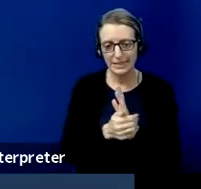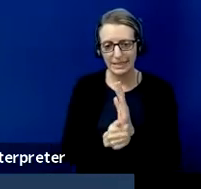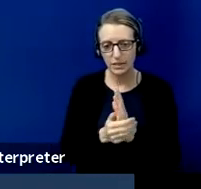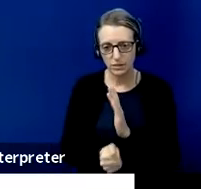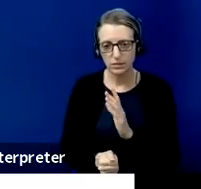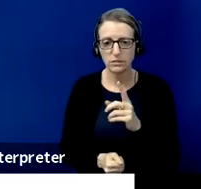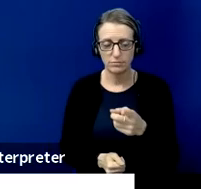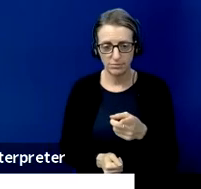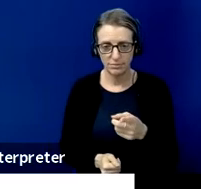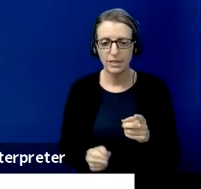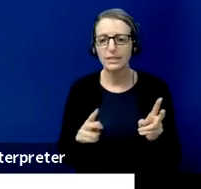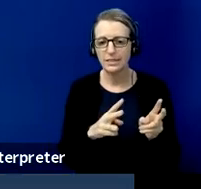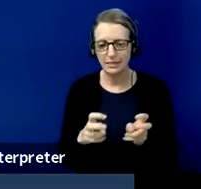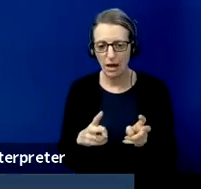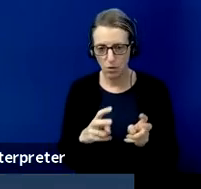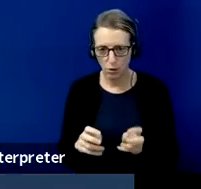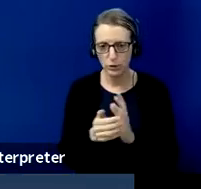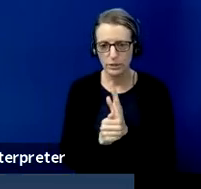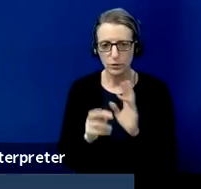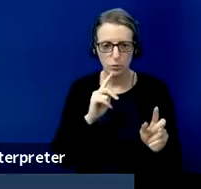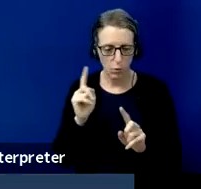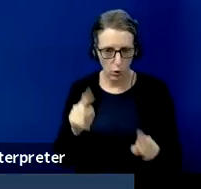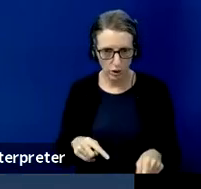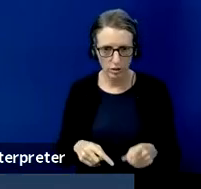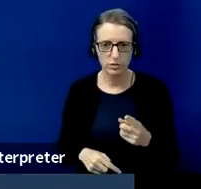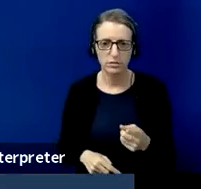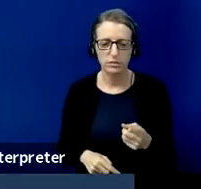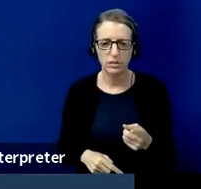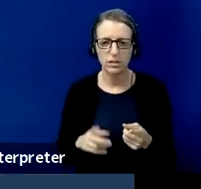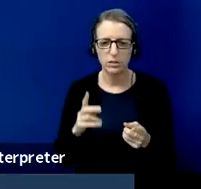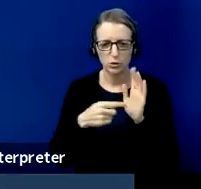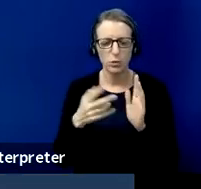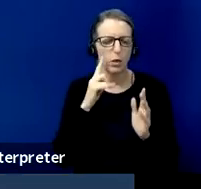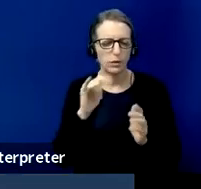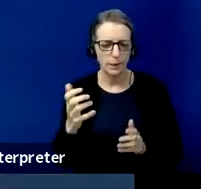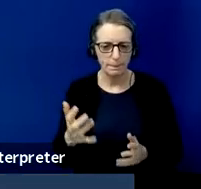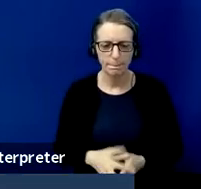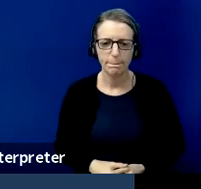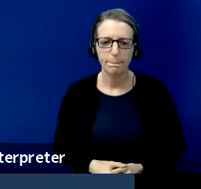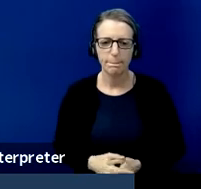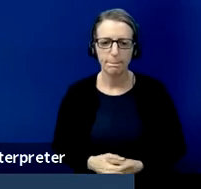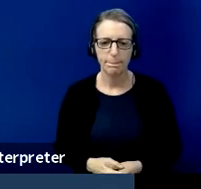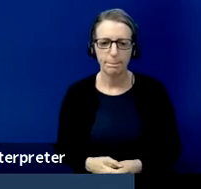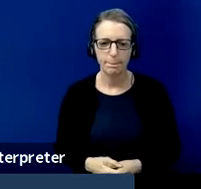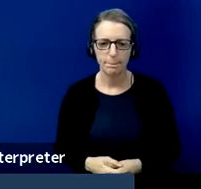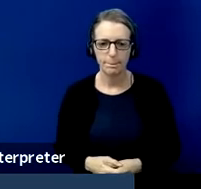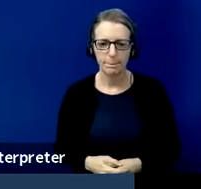me to download a skills report, and I will show what it looks like.